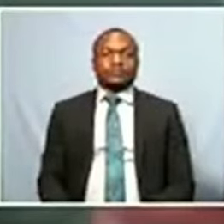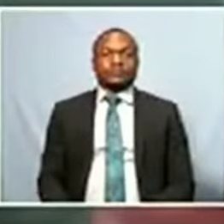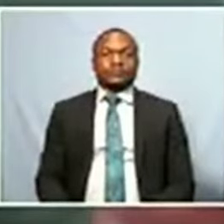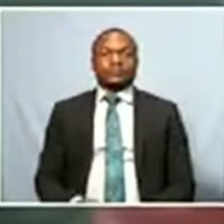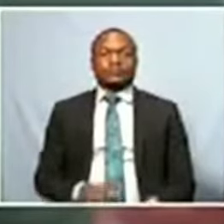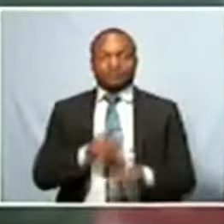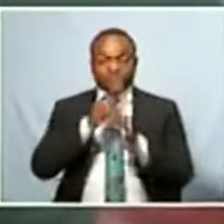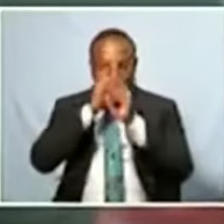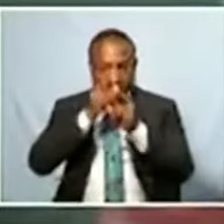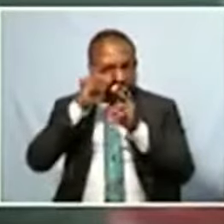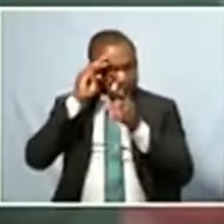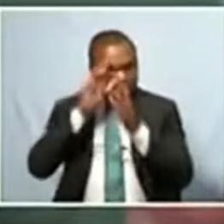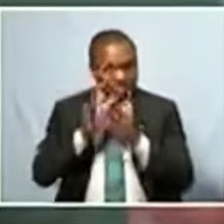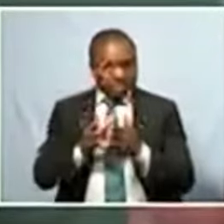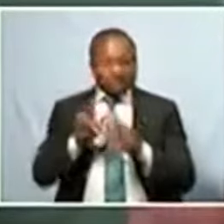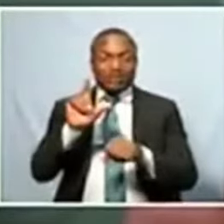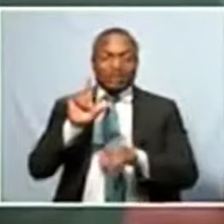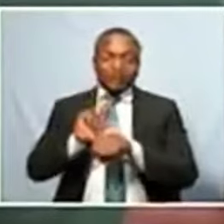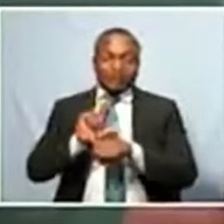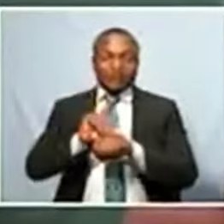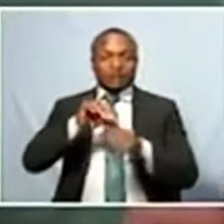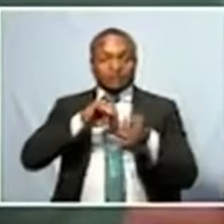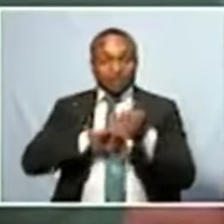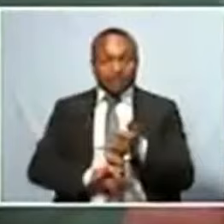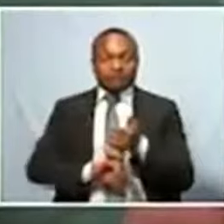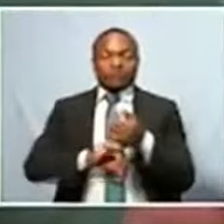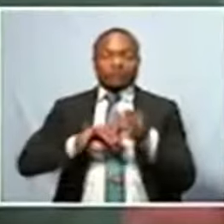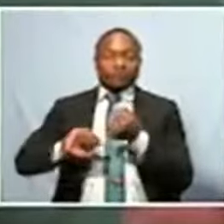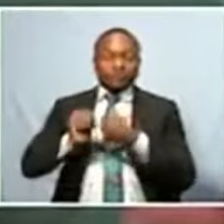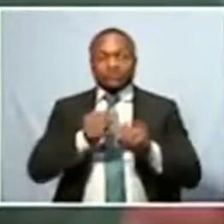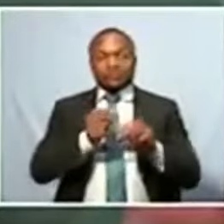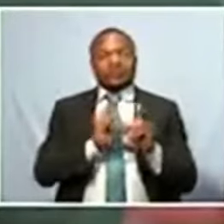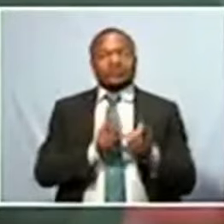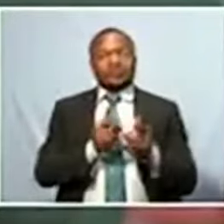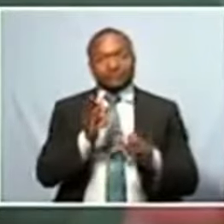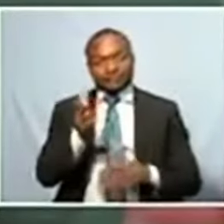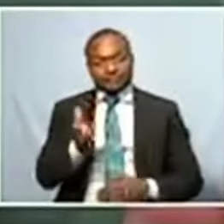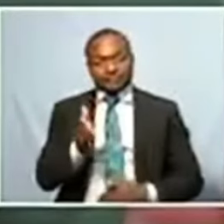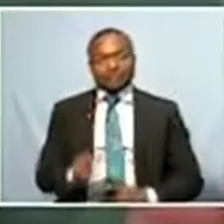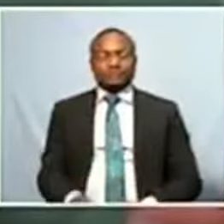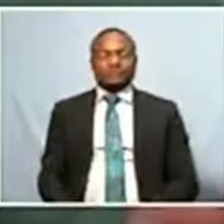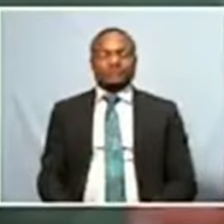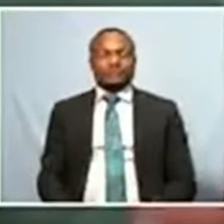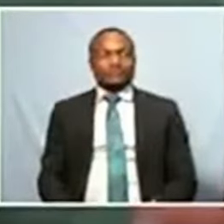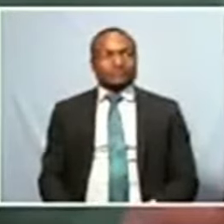The Honorable Minister of Labour and Social Security to respond.